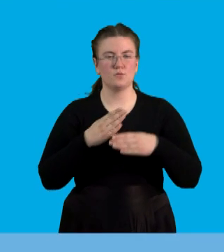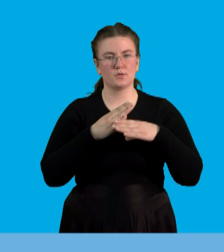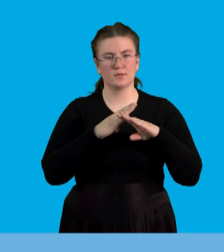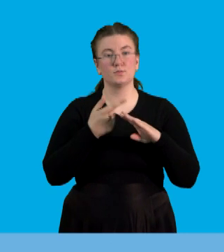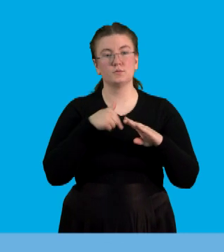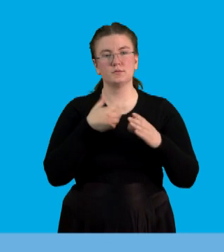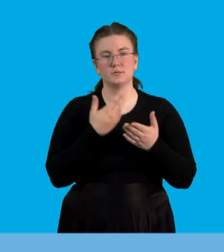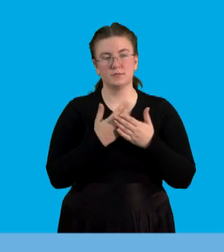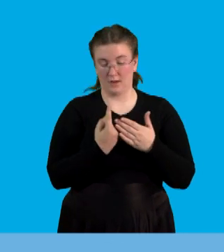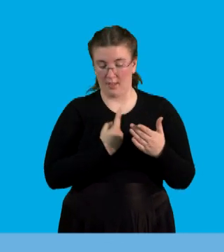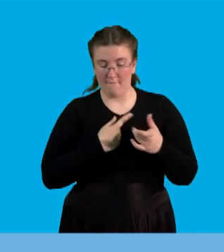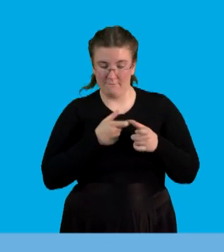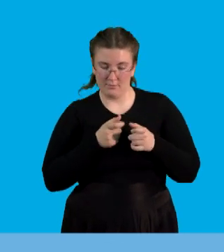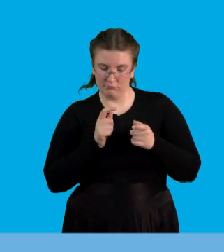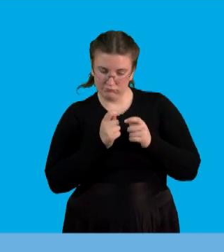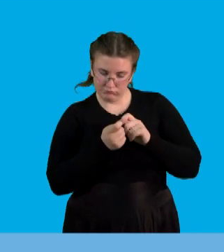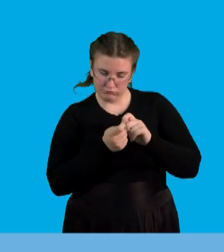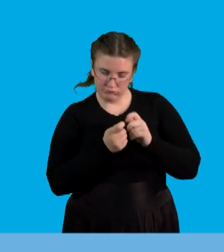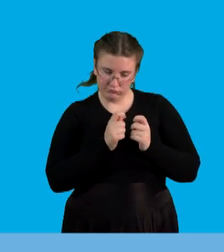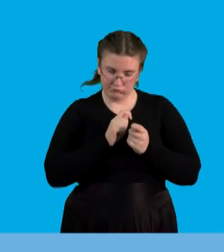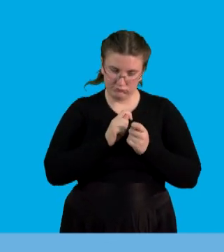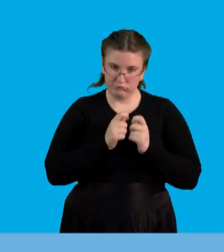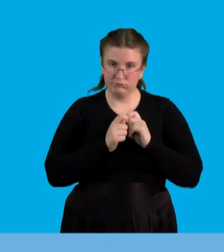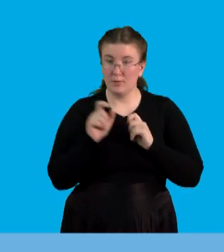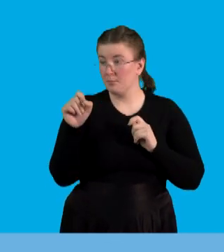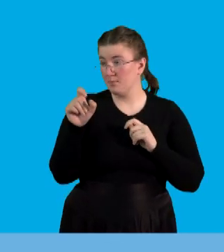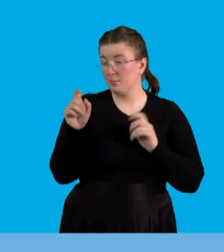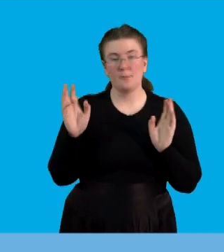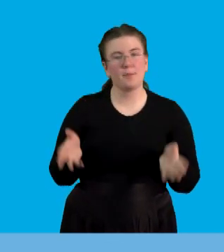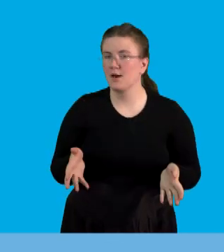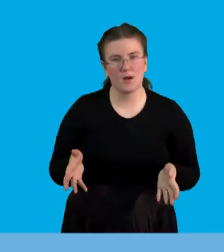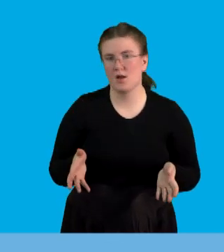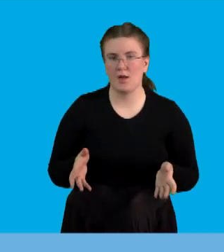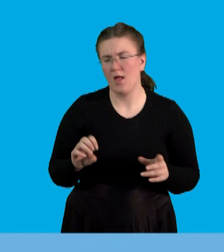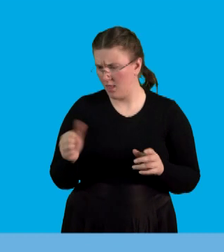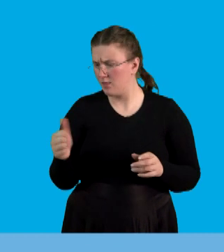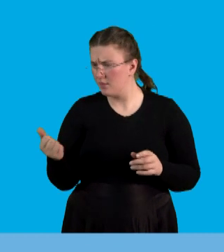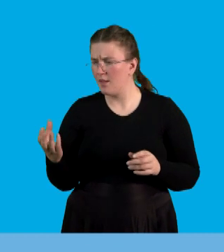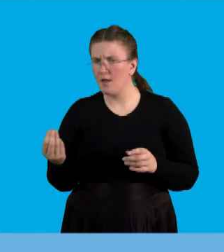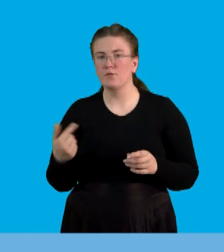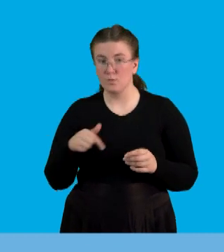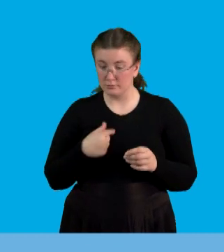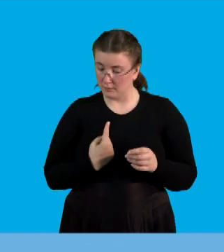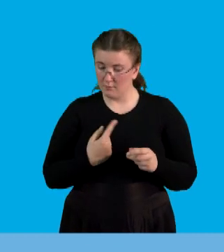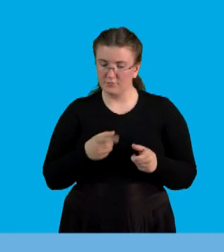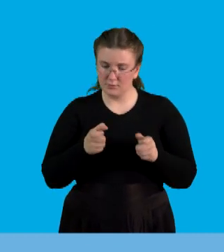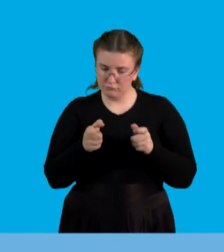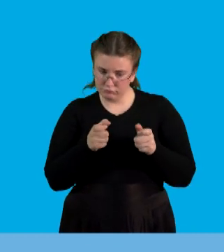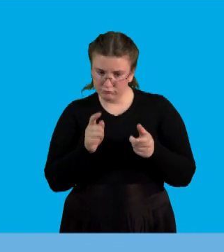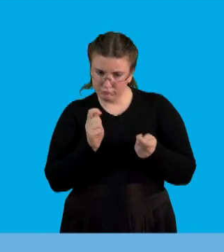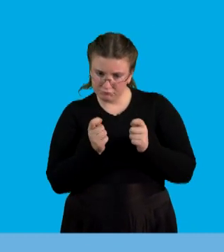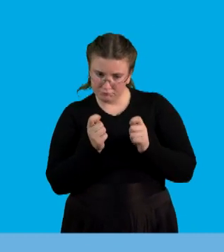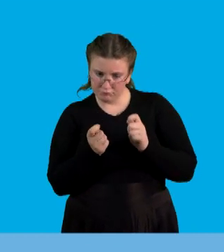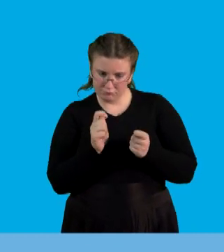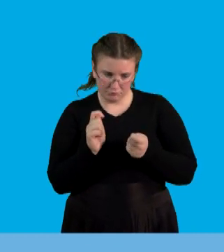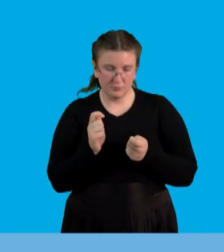have resistors where we can adjust the resistance ourselves. So not only just these ones, there are other resistors that we can be able to